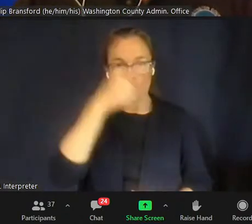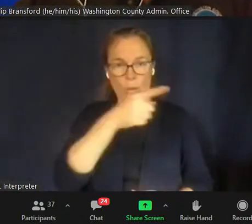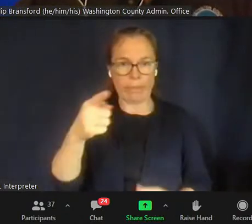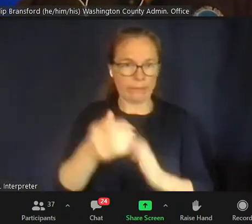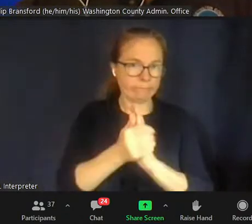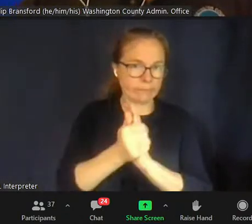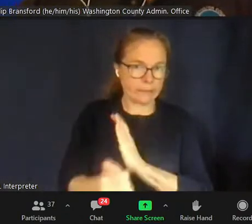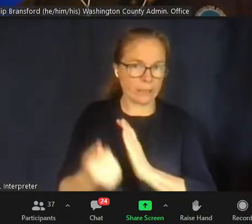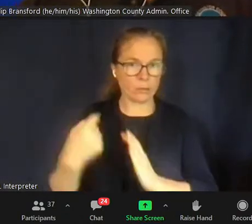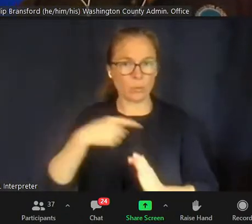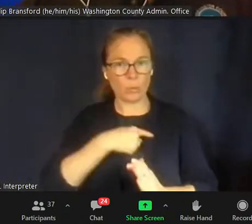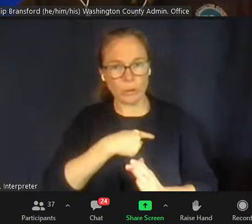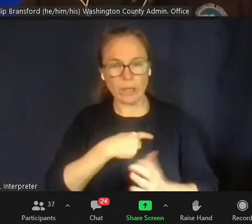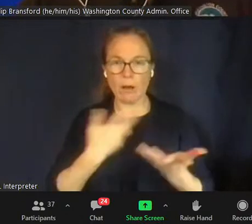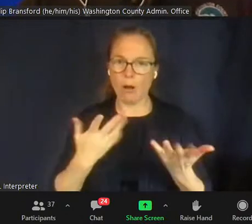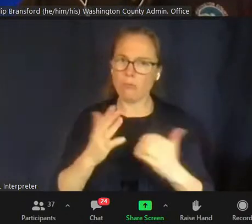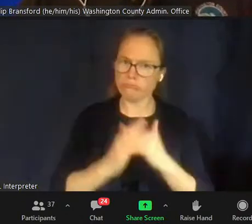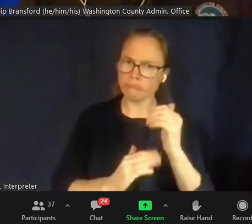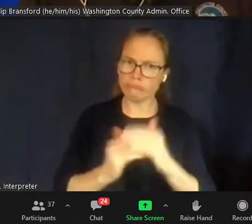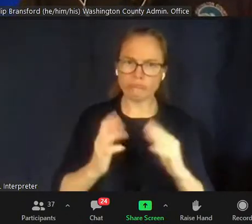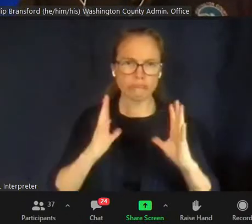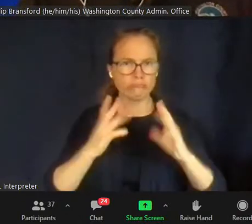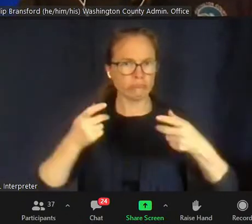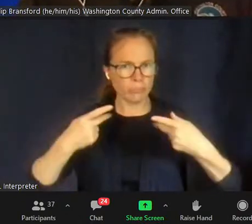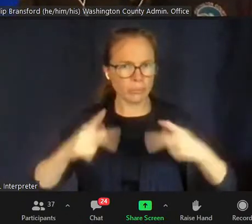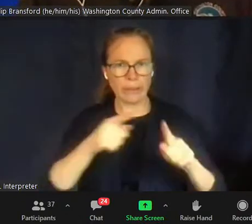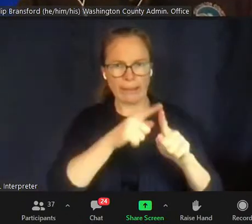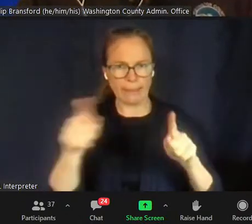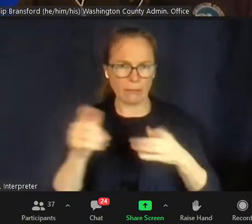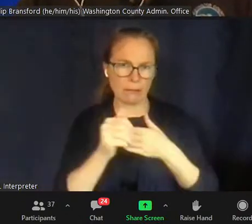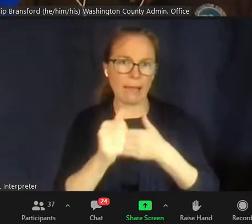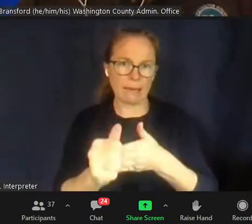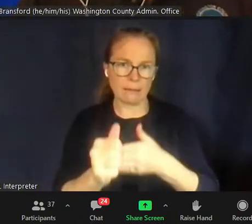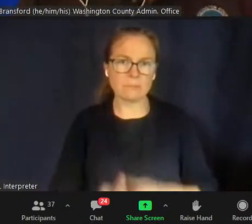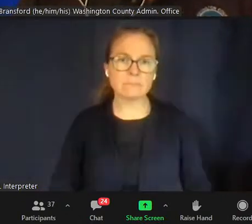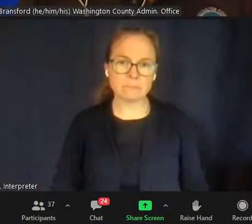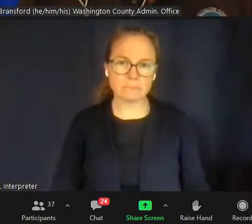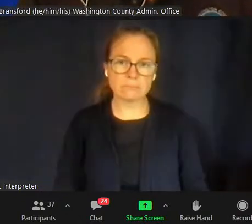our outside community guiding us. So again, thank you.